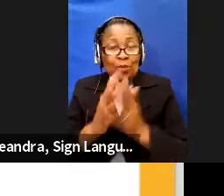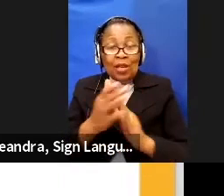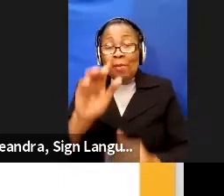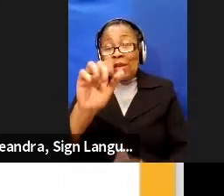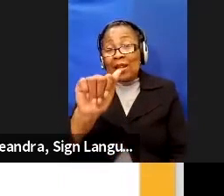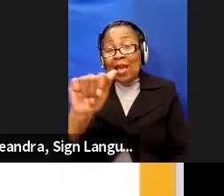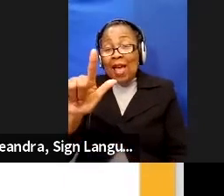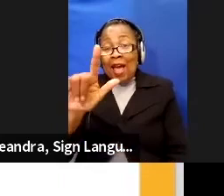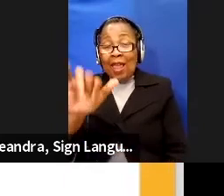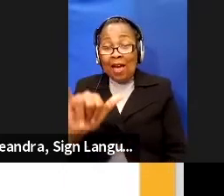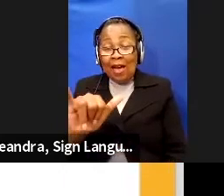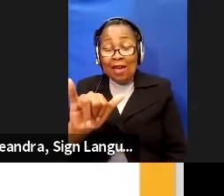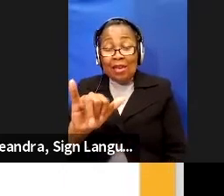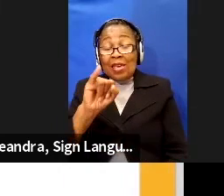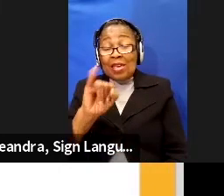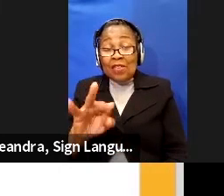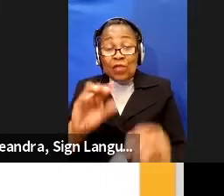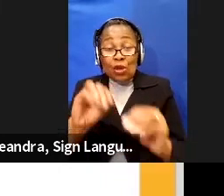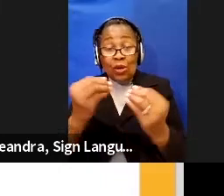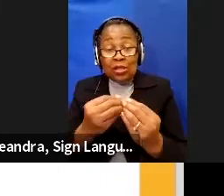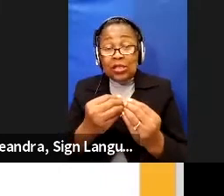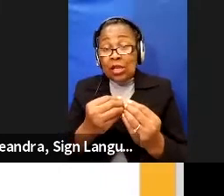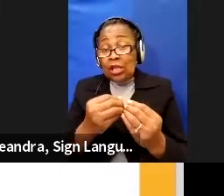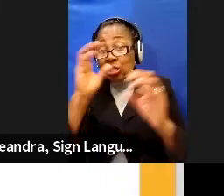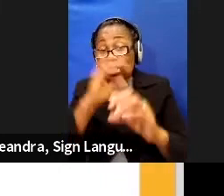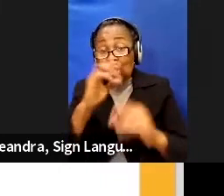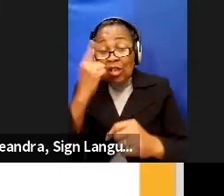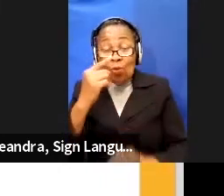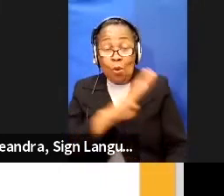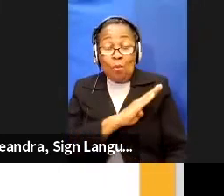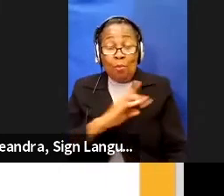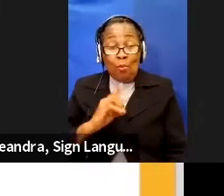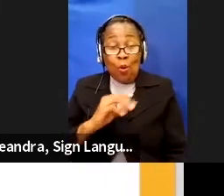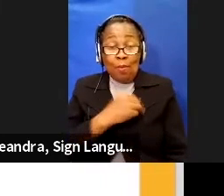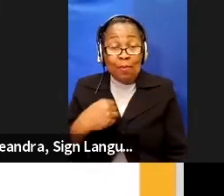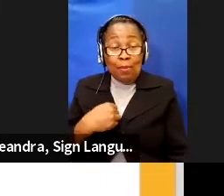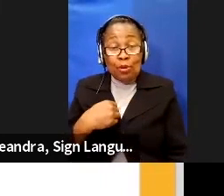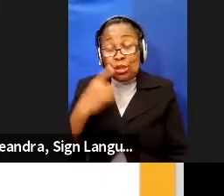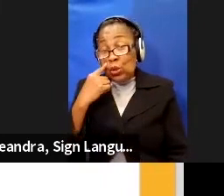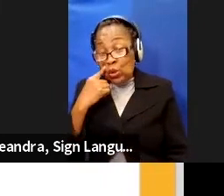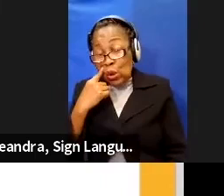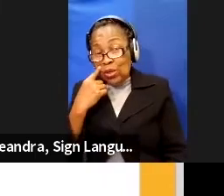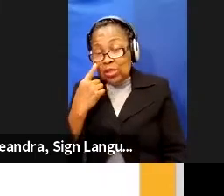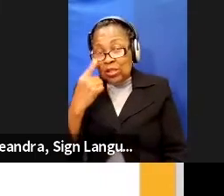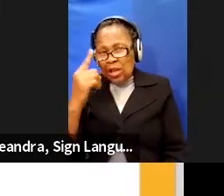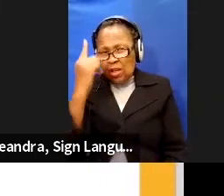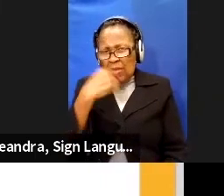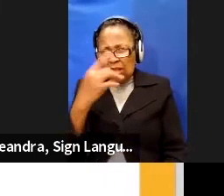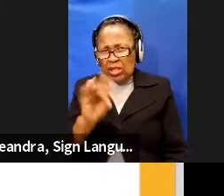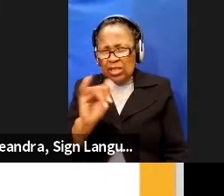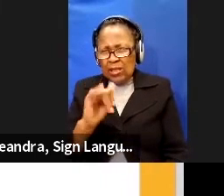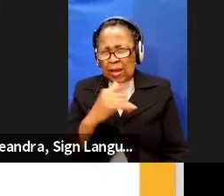are organizations looking for board members and you notice and you look around and they all kind of look the same, think